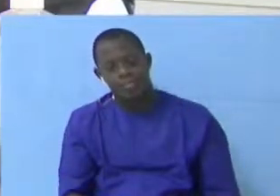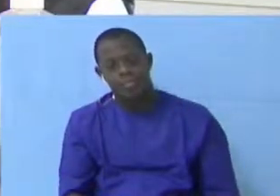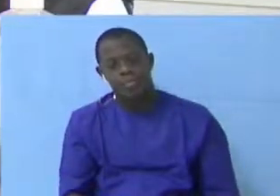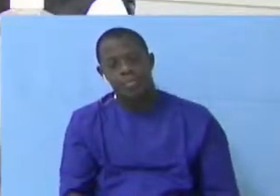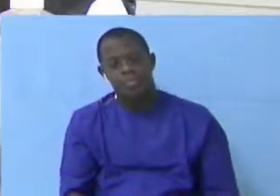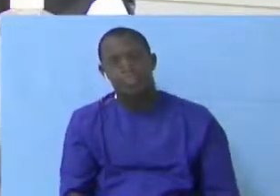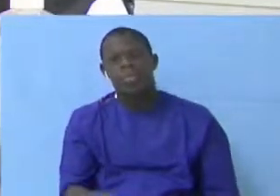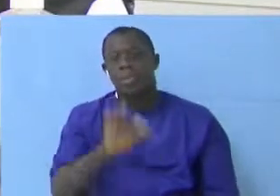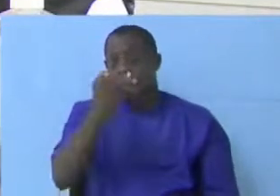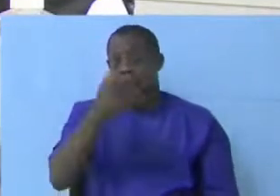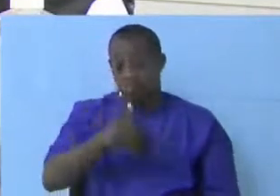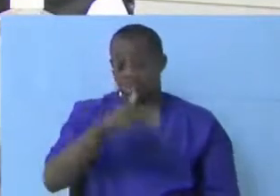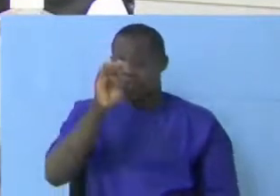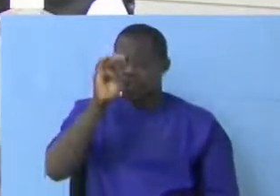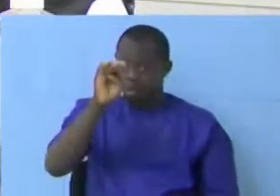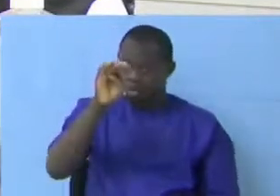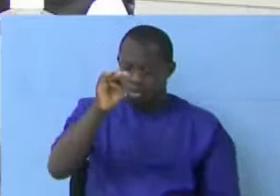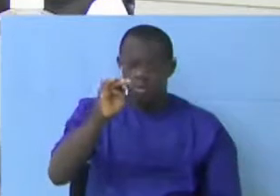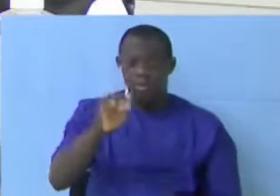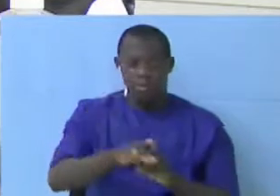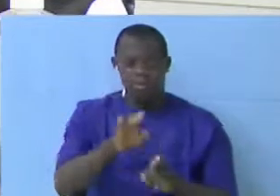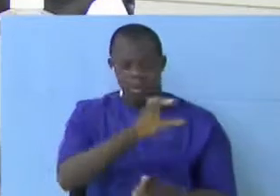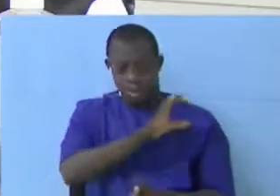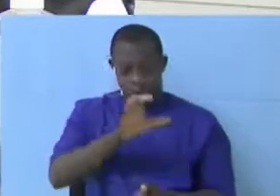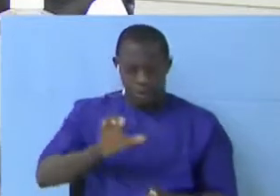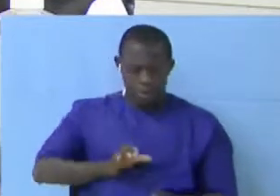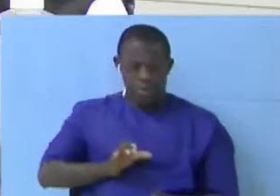Yes, I called the chief security,